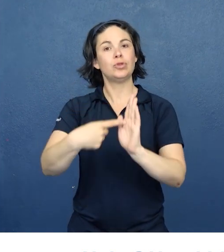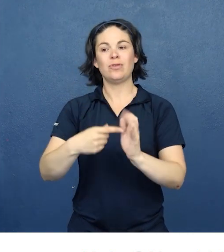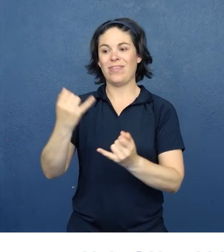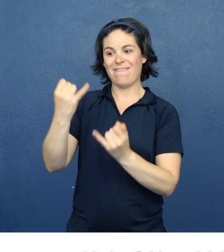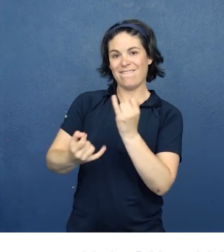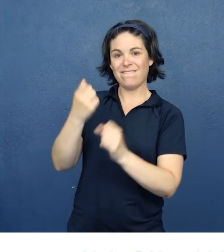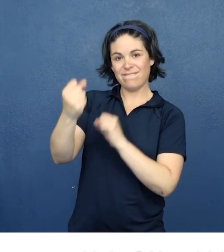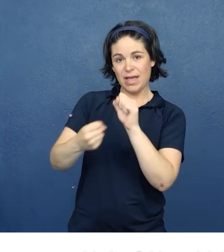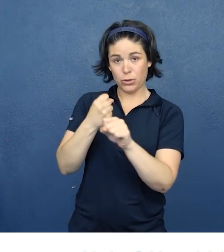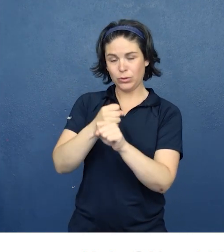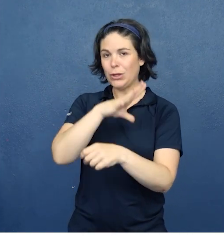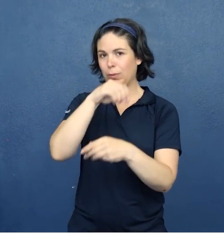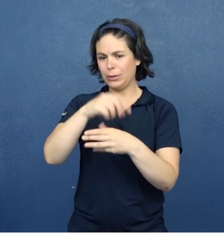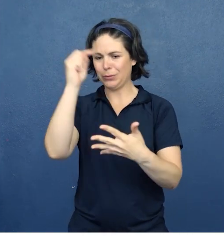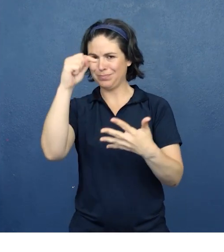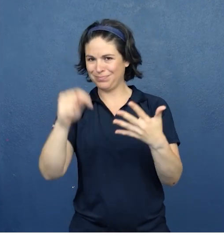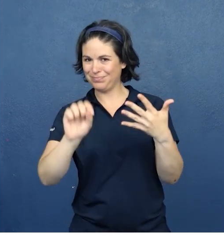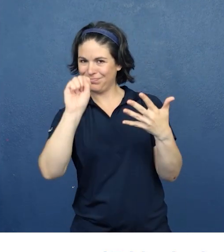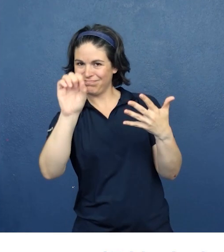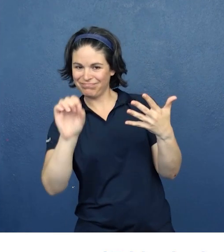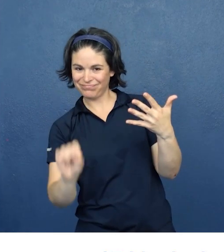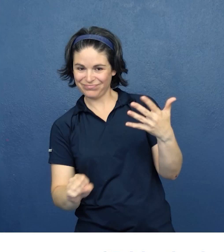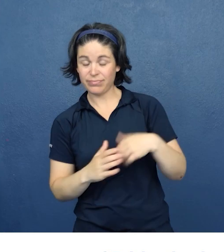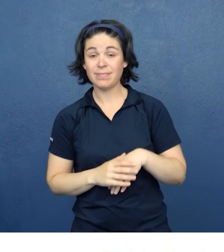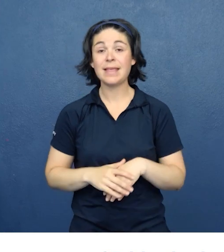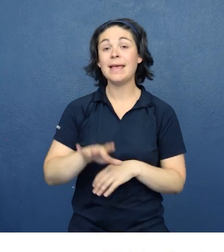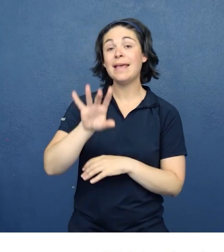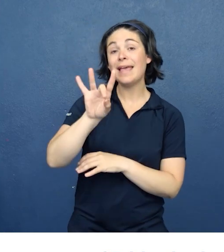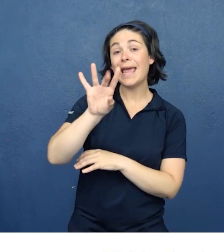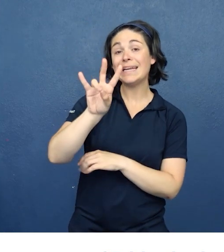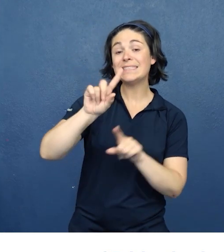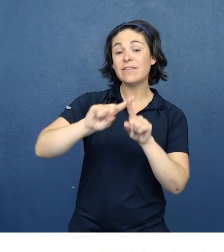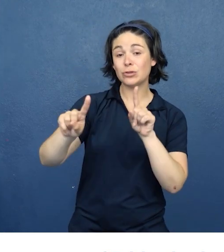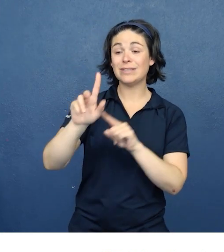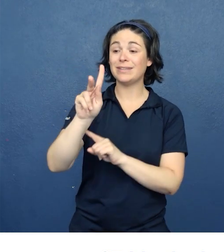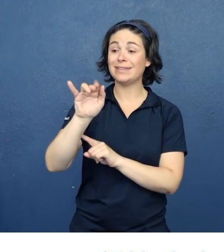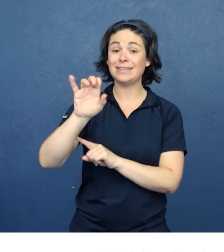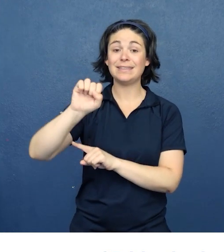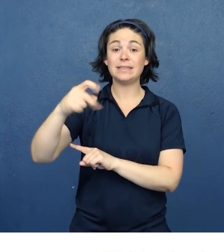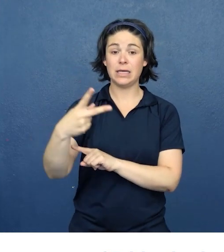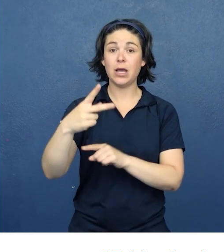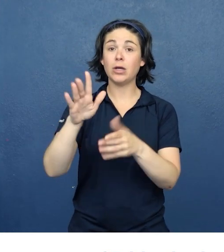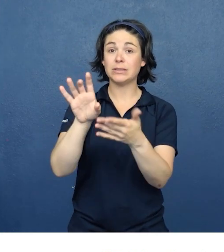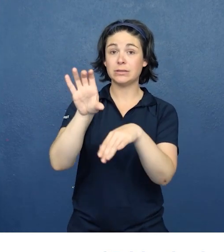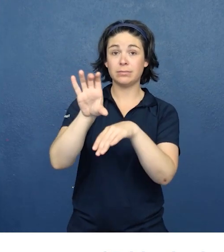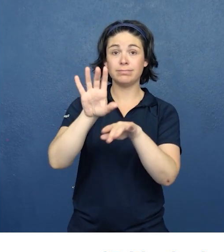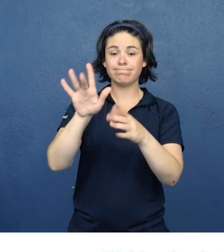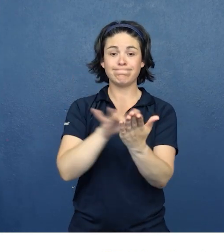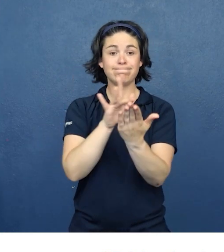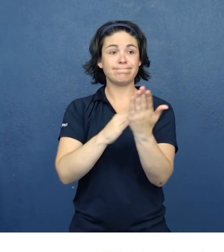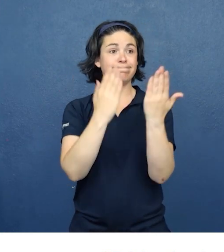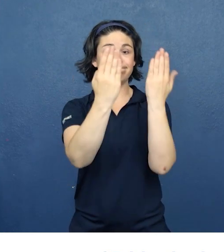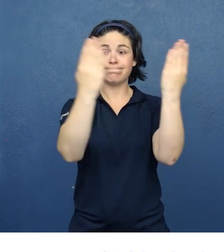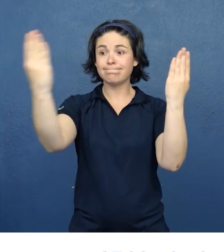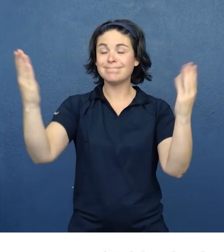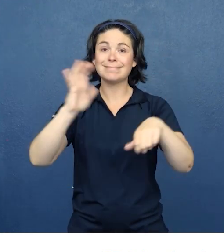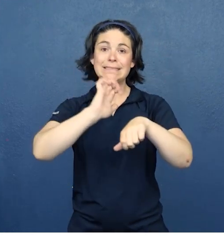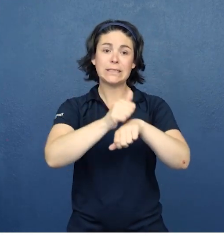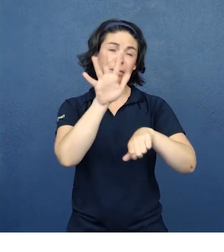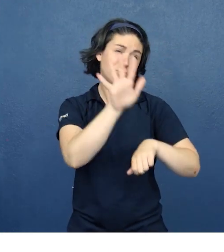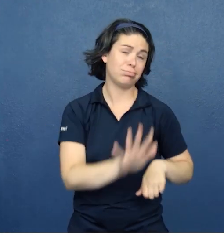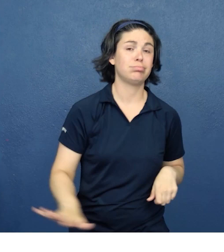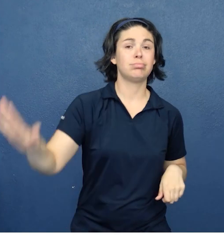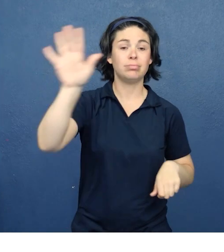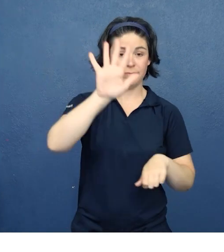project include the following. 87 kiosks have been installed in waiting areas throughout Riverside